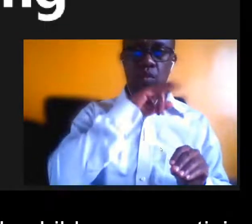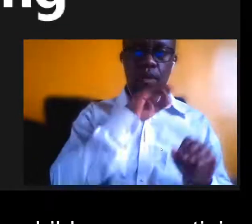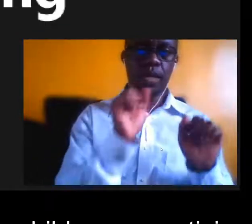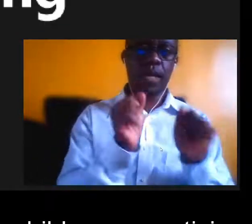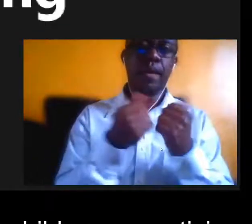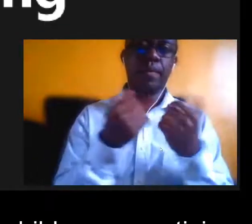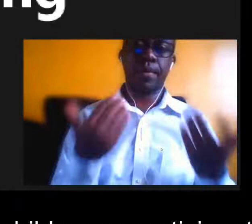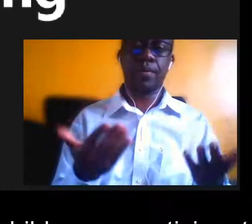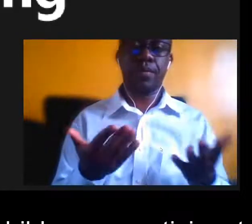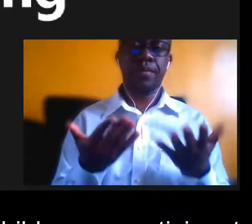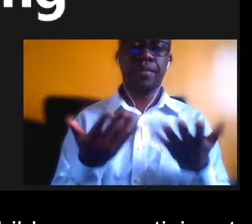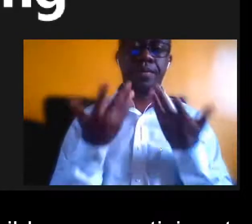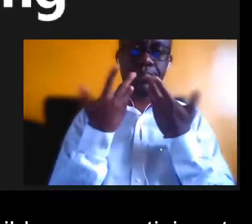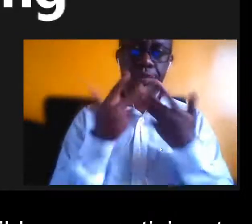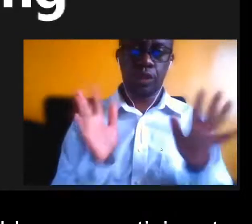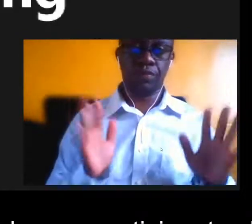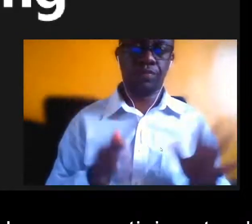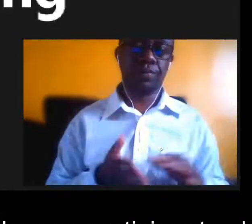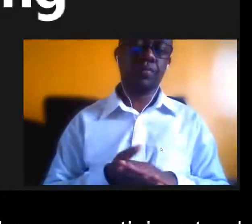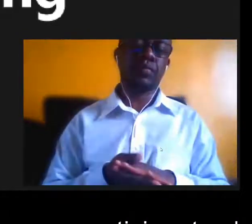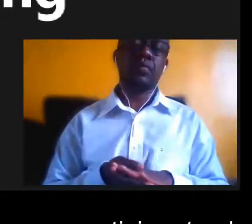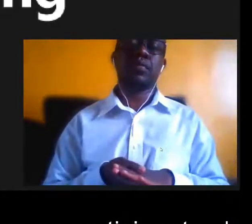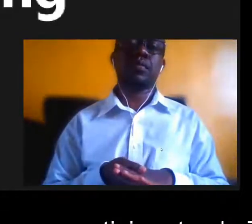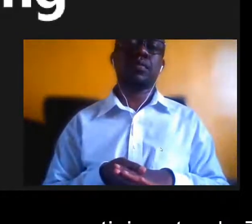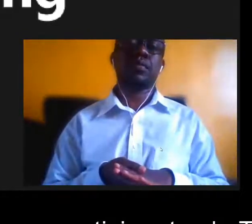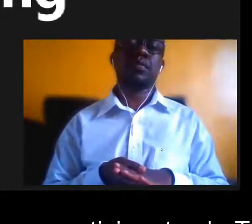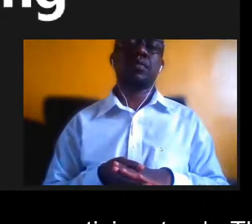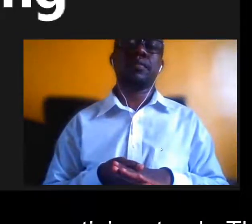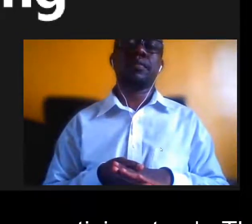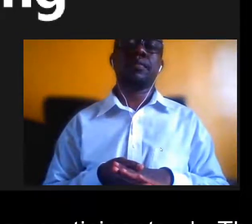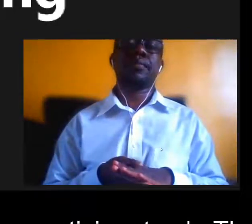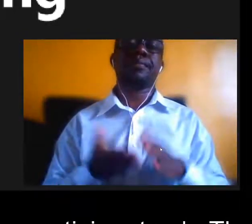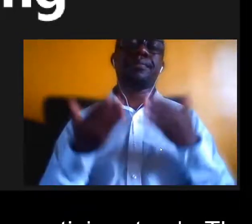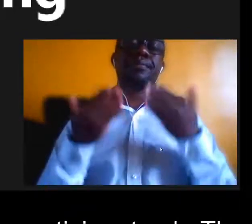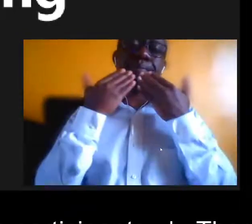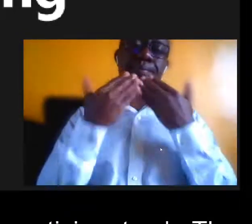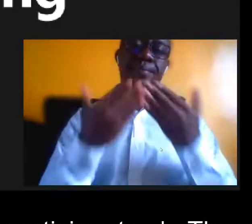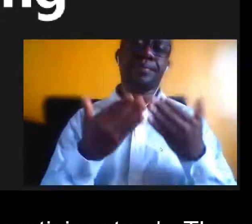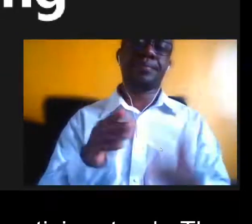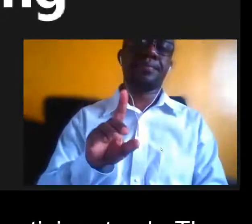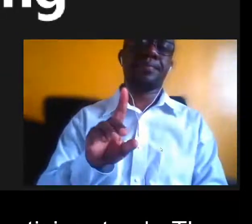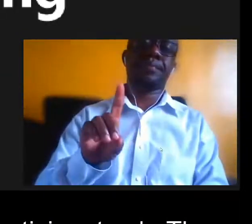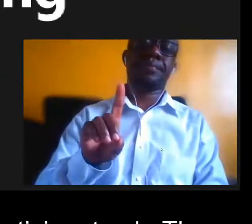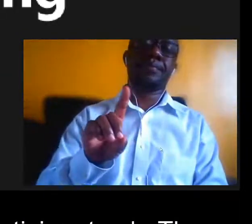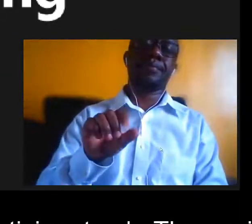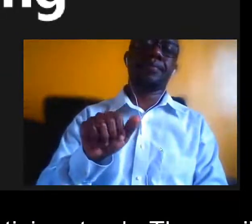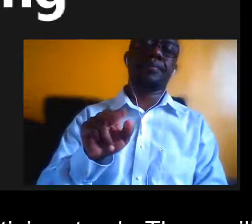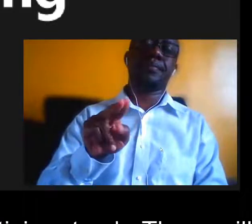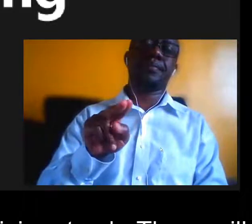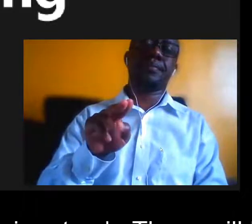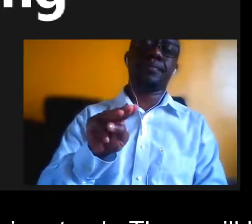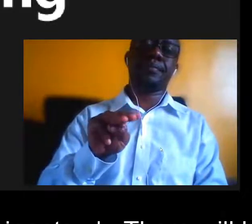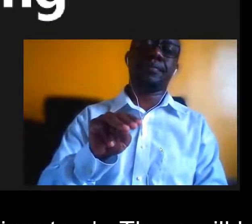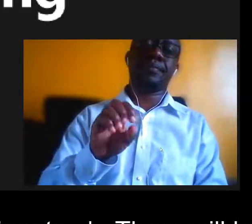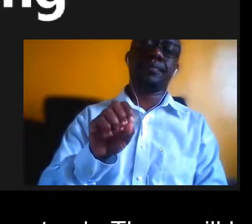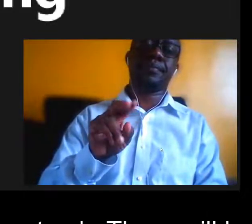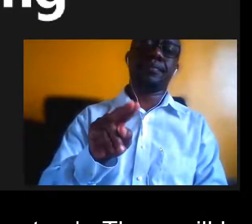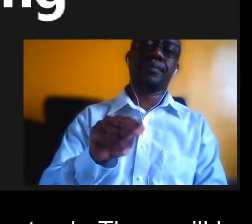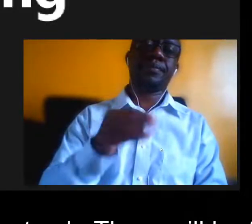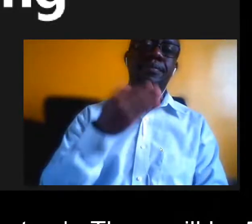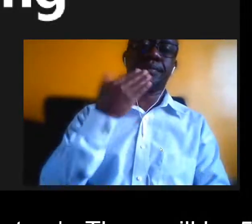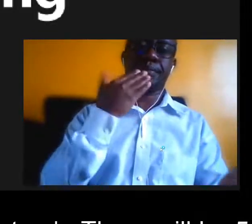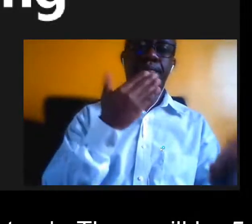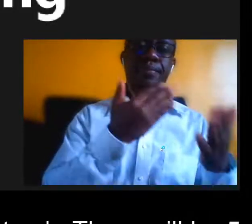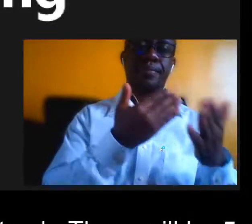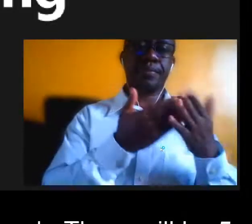Thank you very much, Damon. Is there anybody else who wants to give a brief about their country context, how